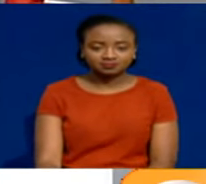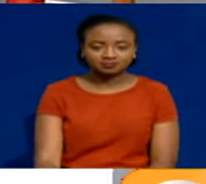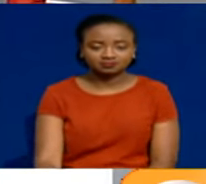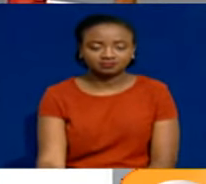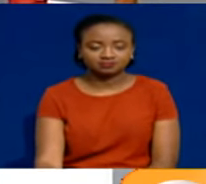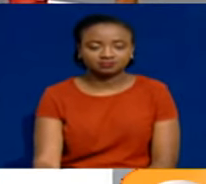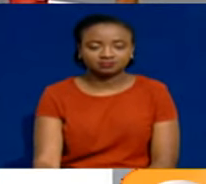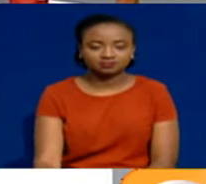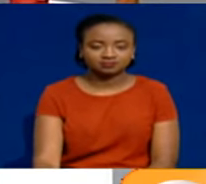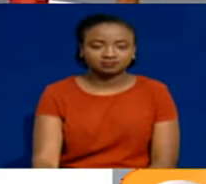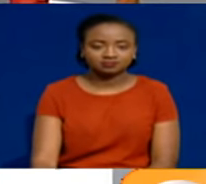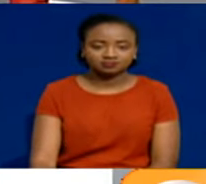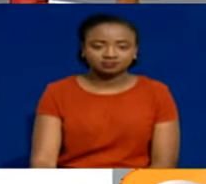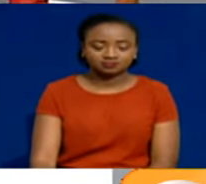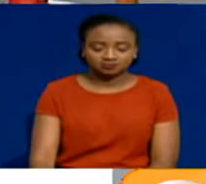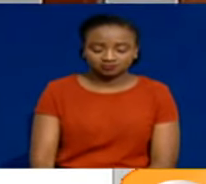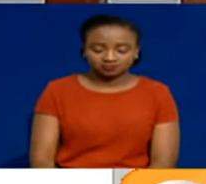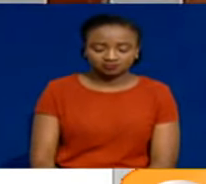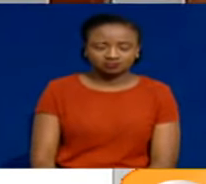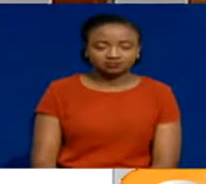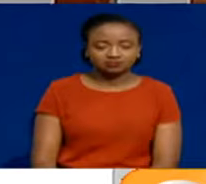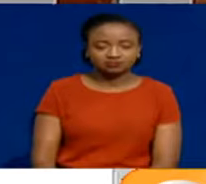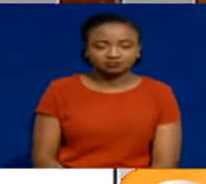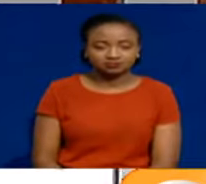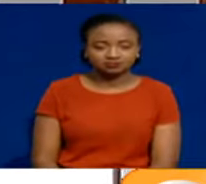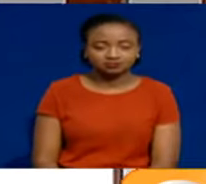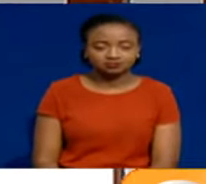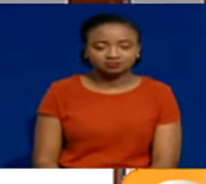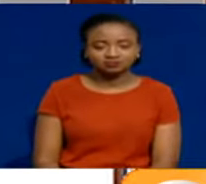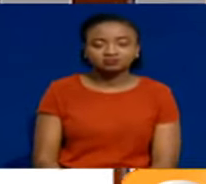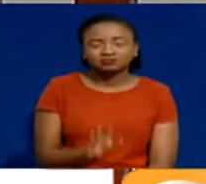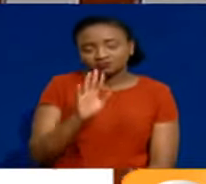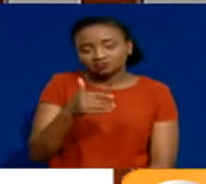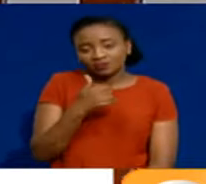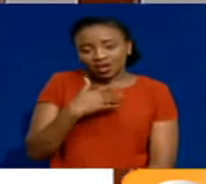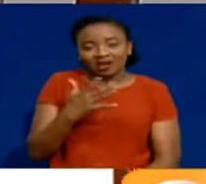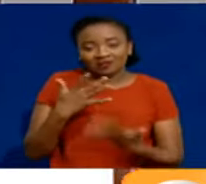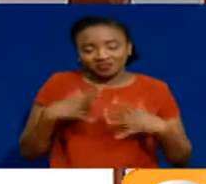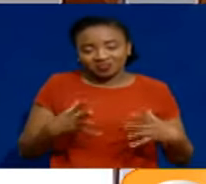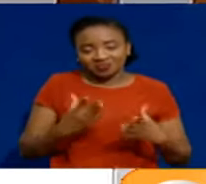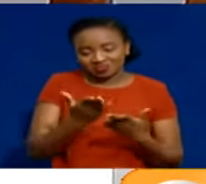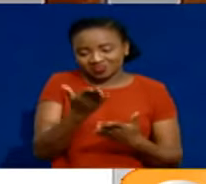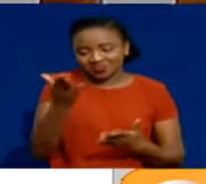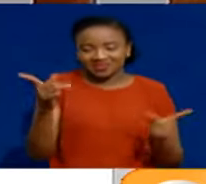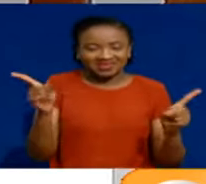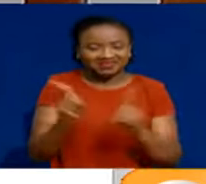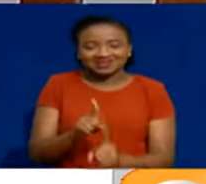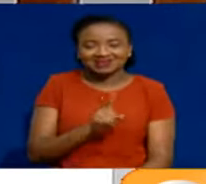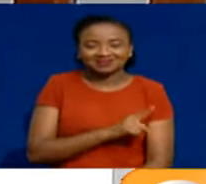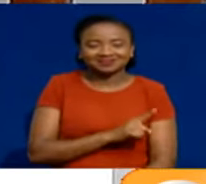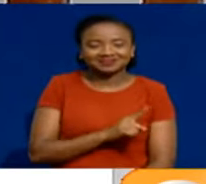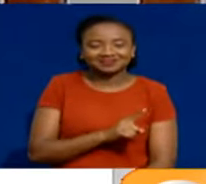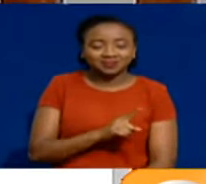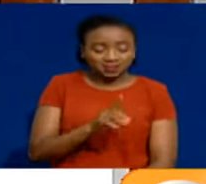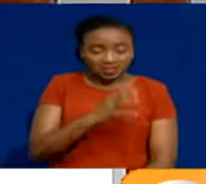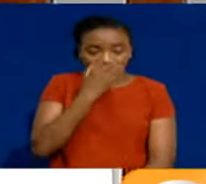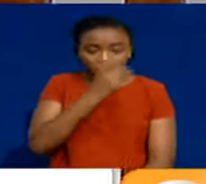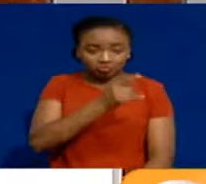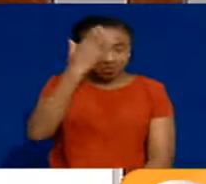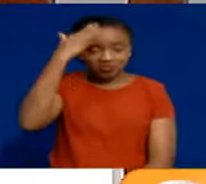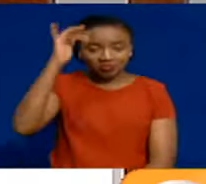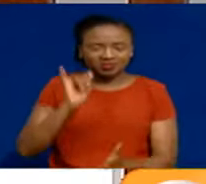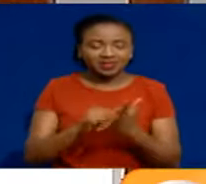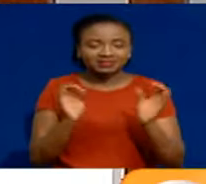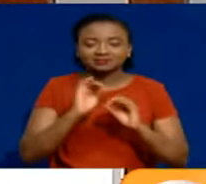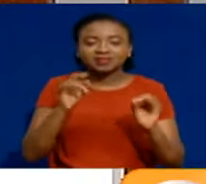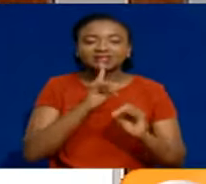himself in a strategic position. There are people who are like that. That is what William Ruto doesn't know. He says, I